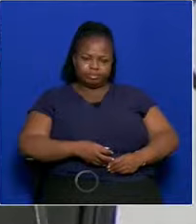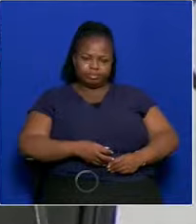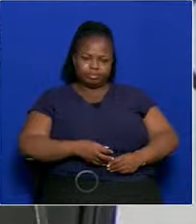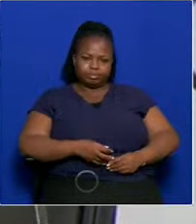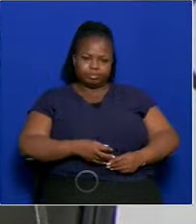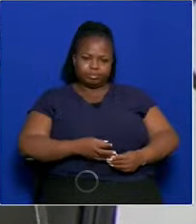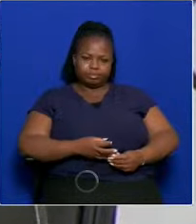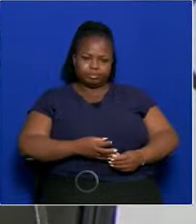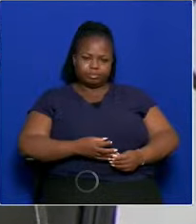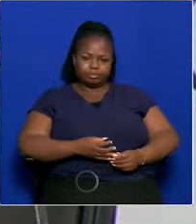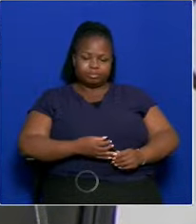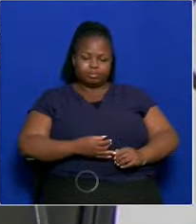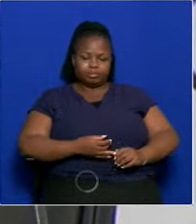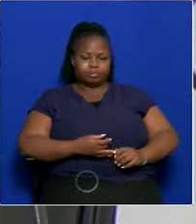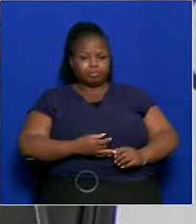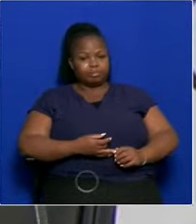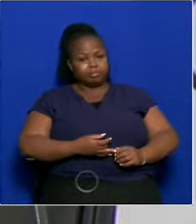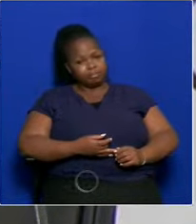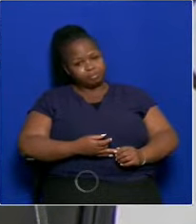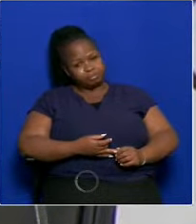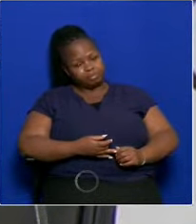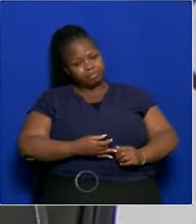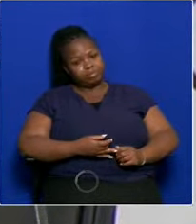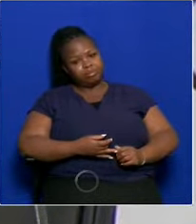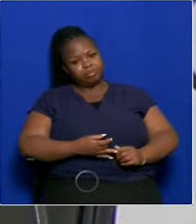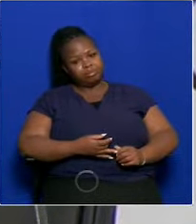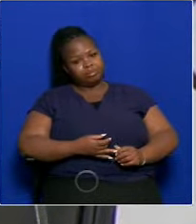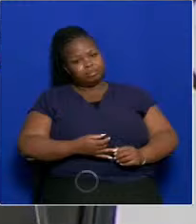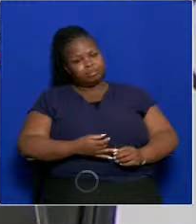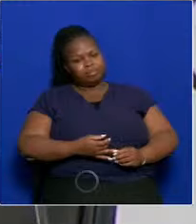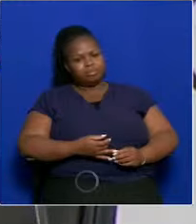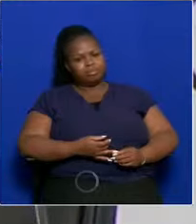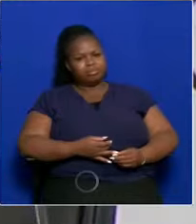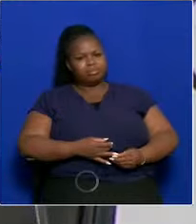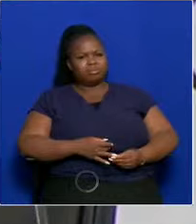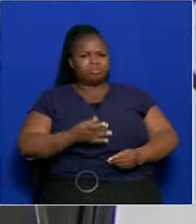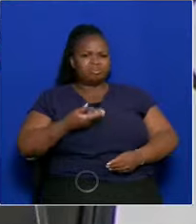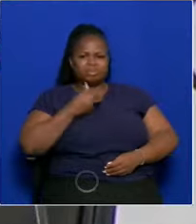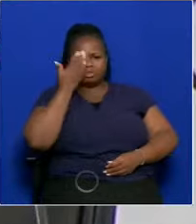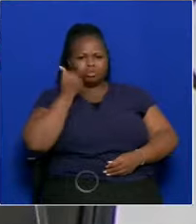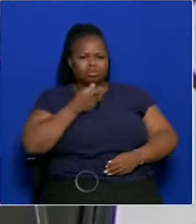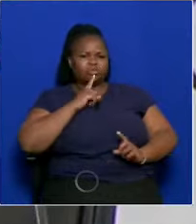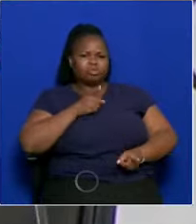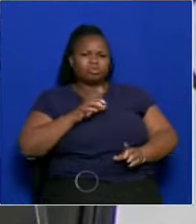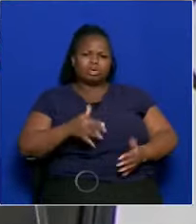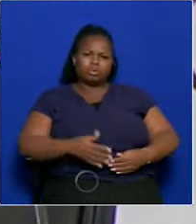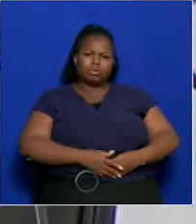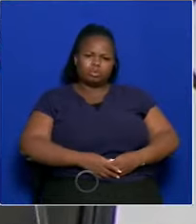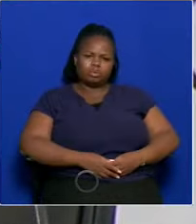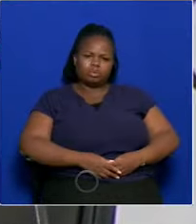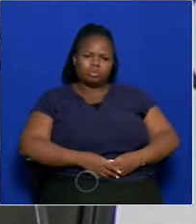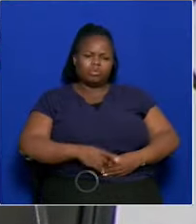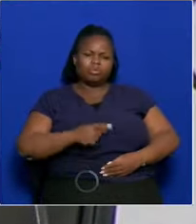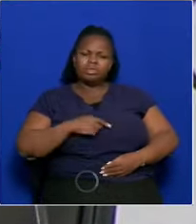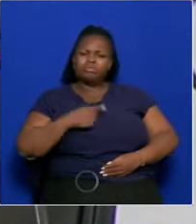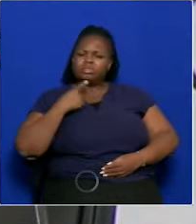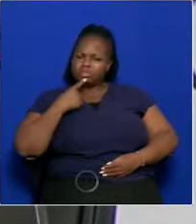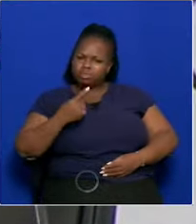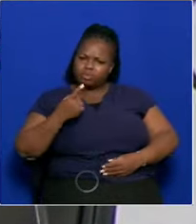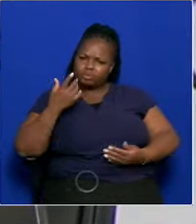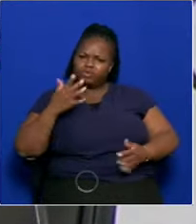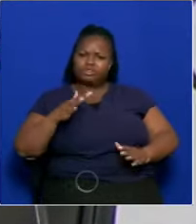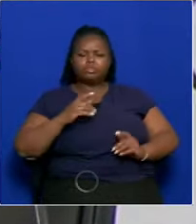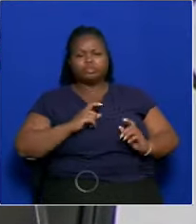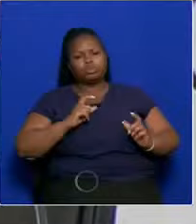I wish to consult, because I don't know how to respond, because I think I responded to the commission the way